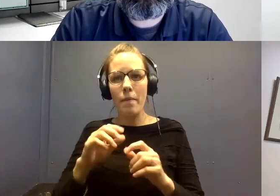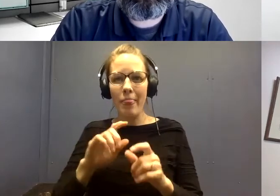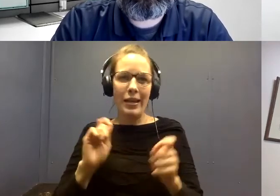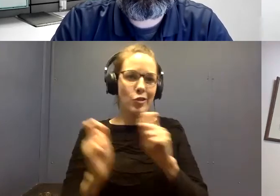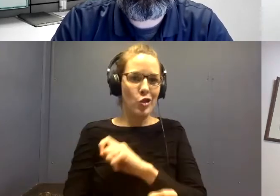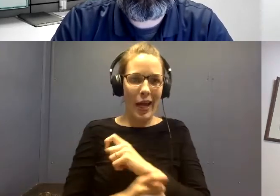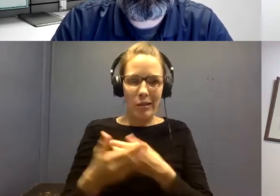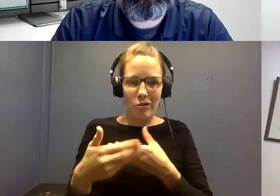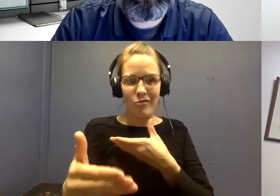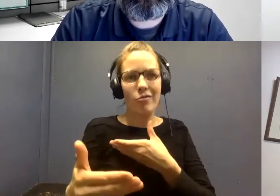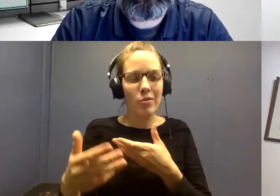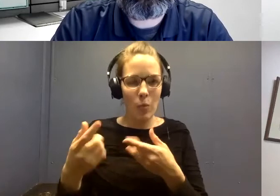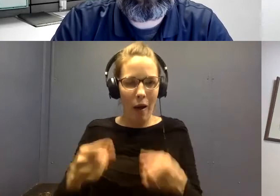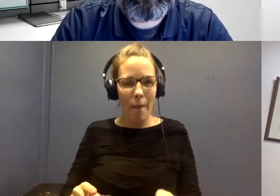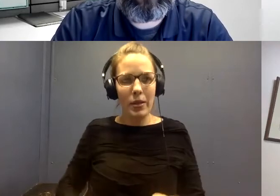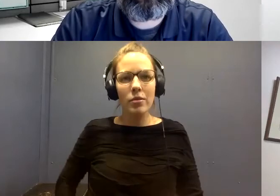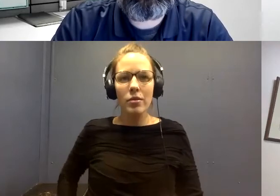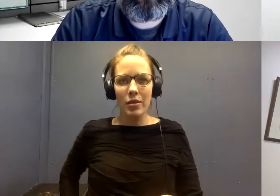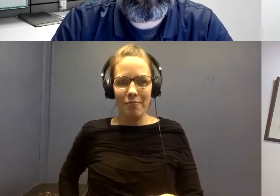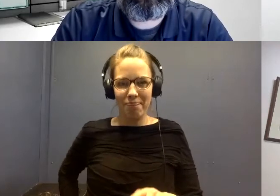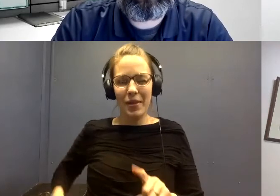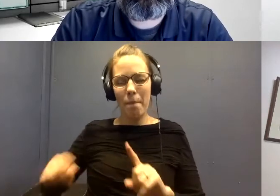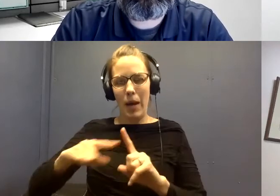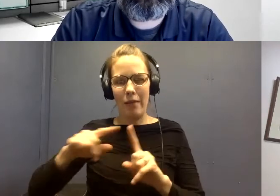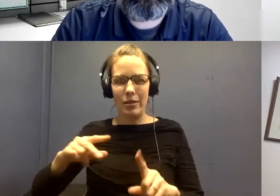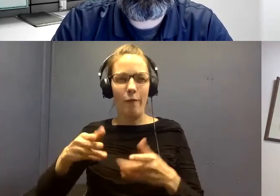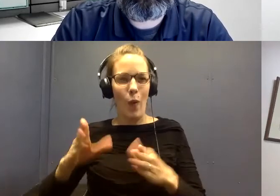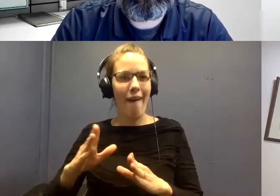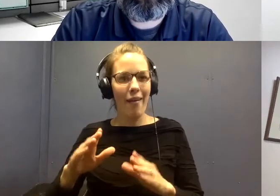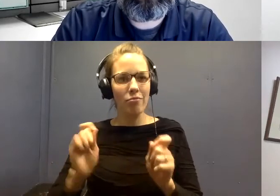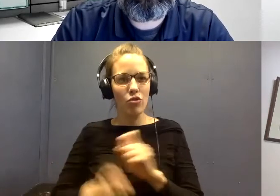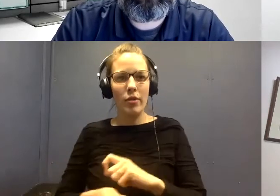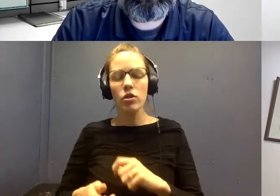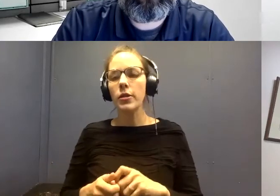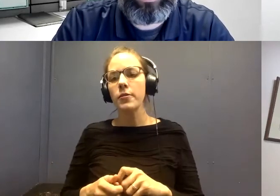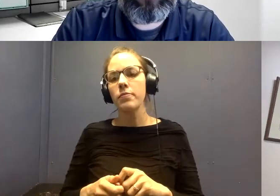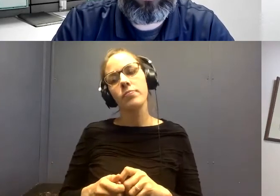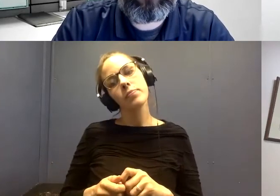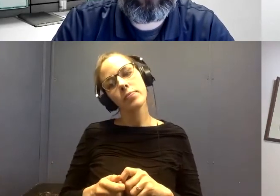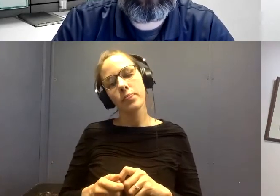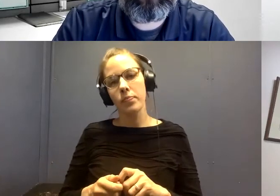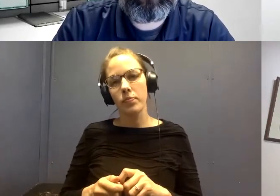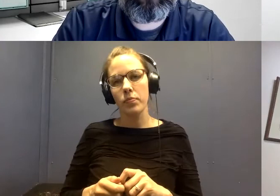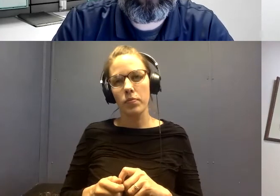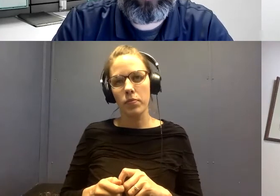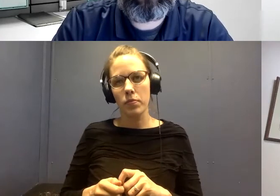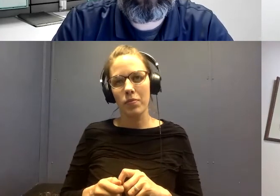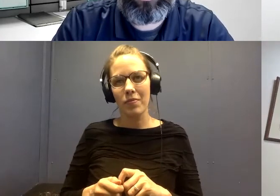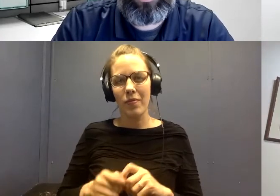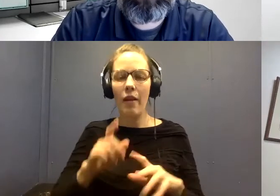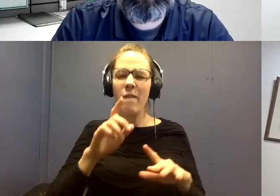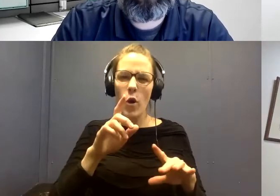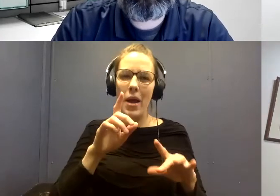game in a positive way. from an absence